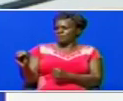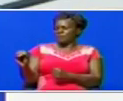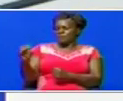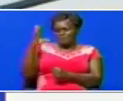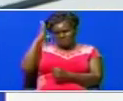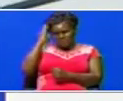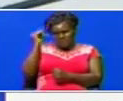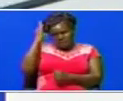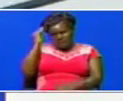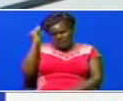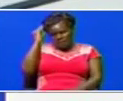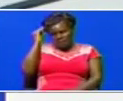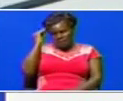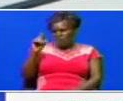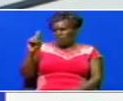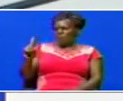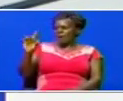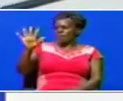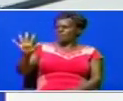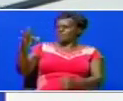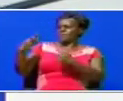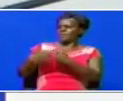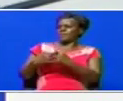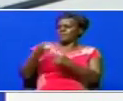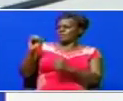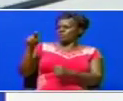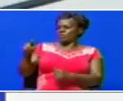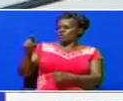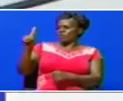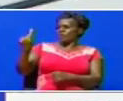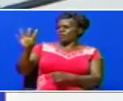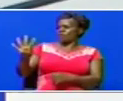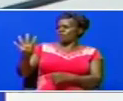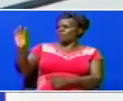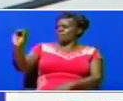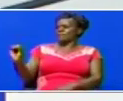Mohamed Abduba Dida, 158, that's 0.14%.